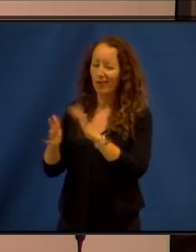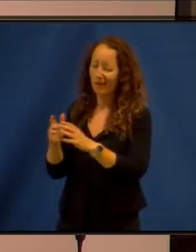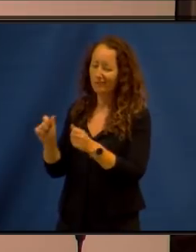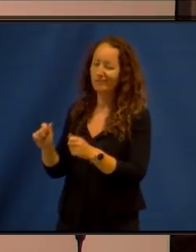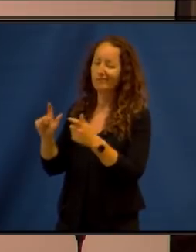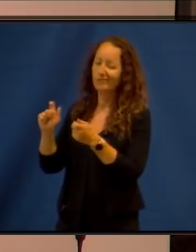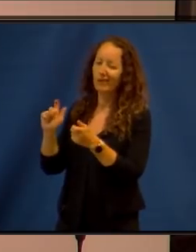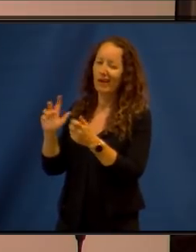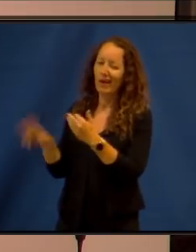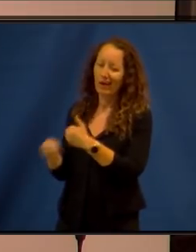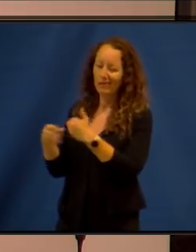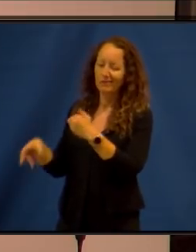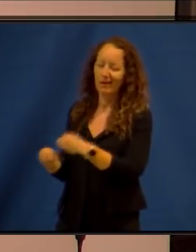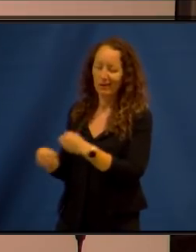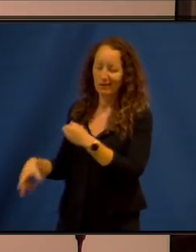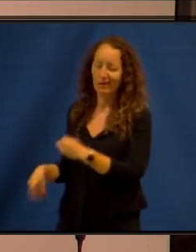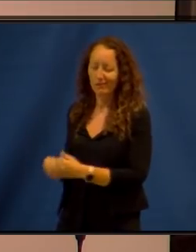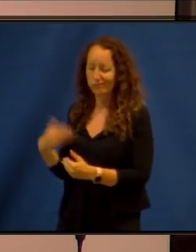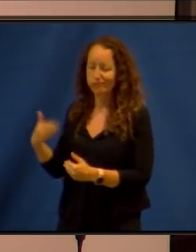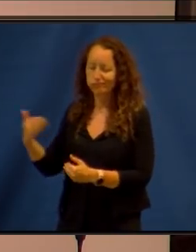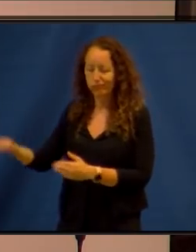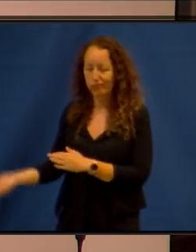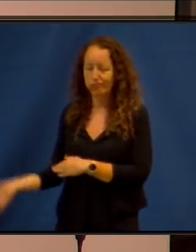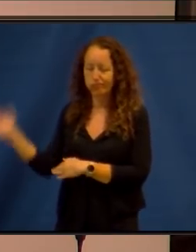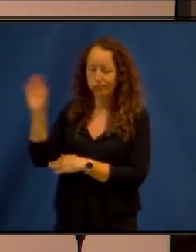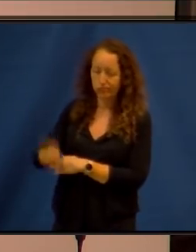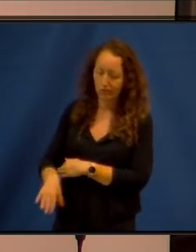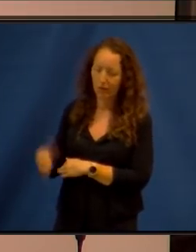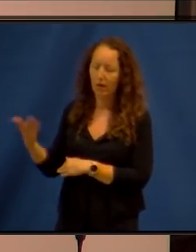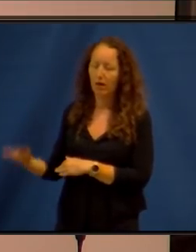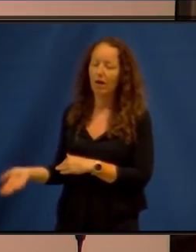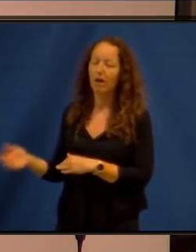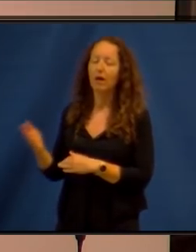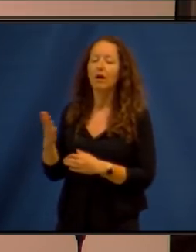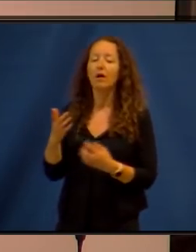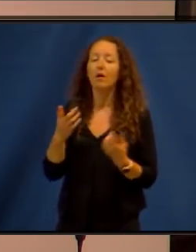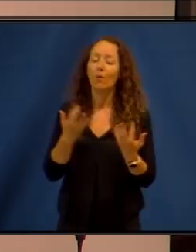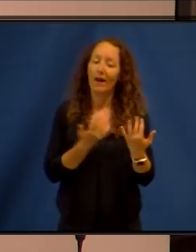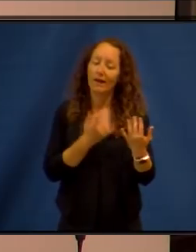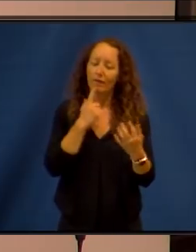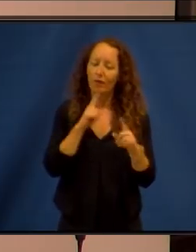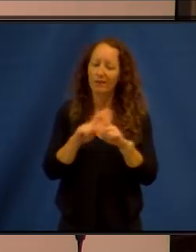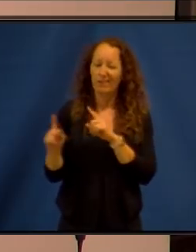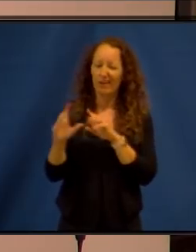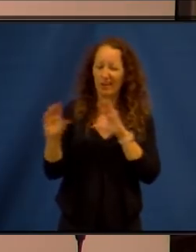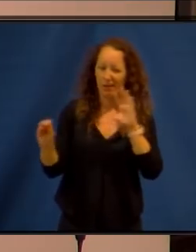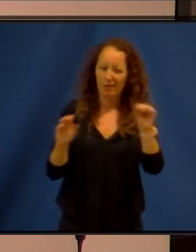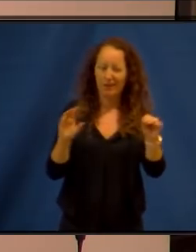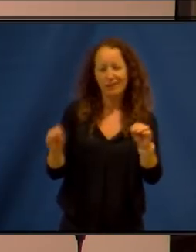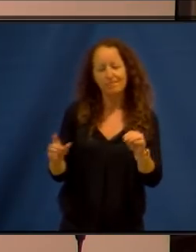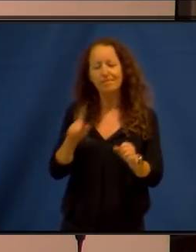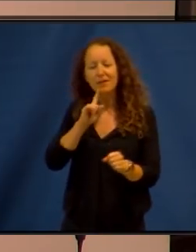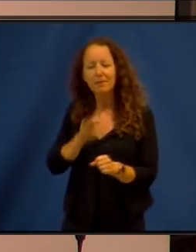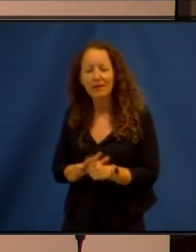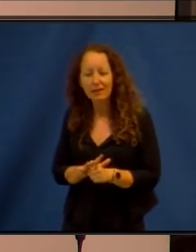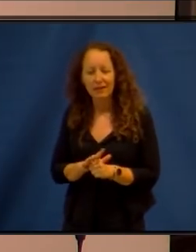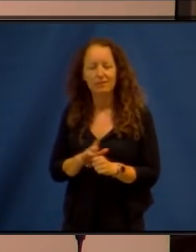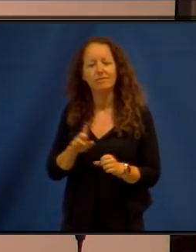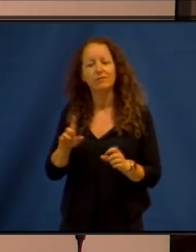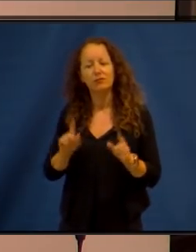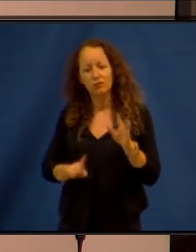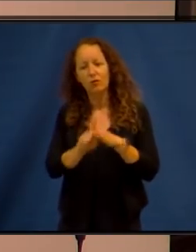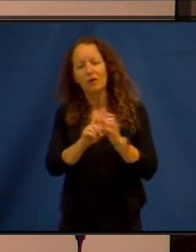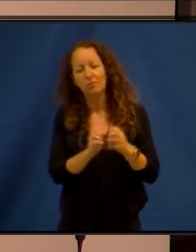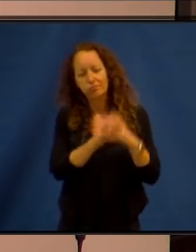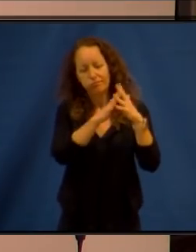as organizations, businesses, testing sites, organizations commit to additional Saturday work.